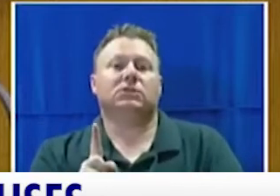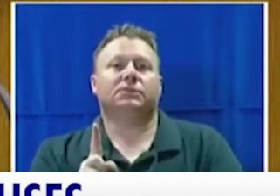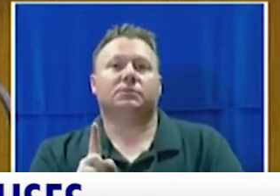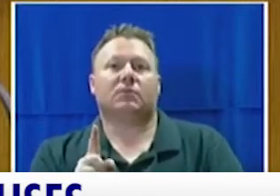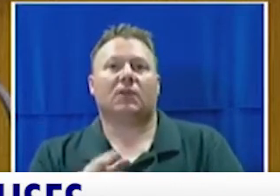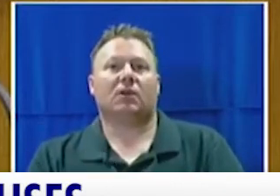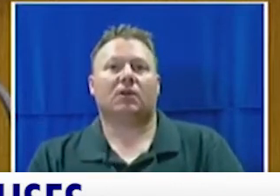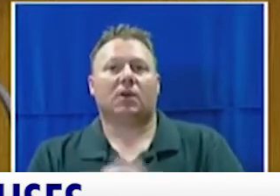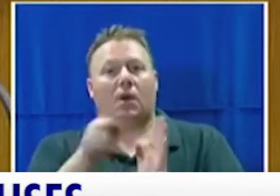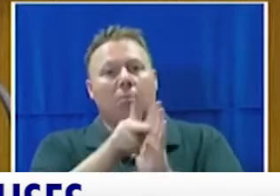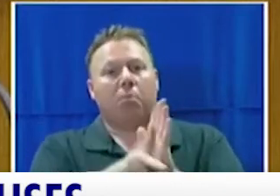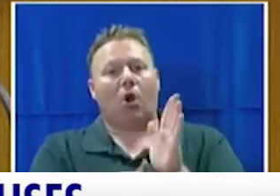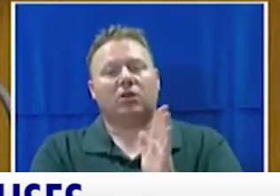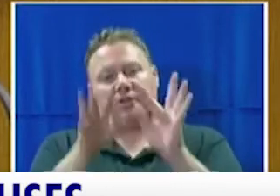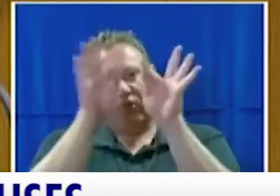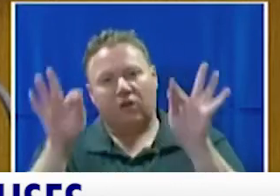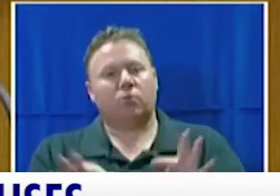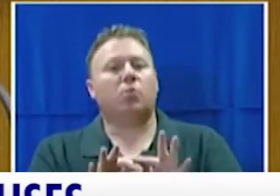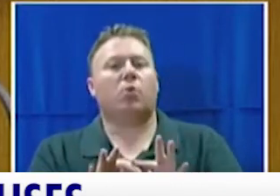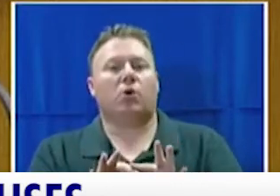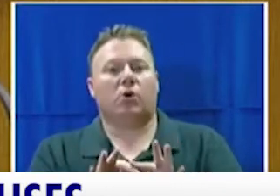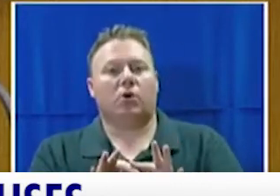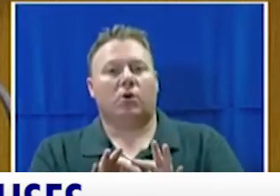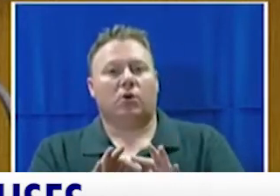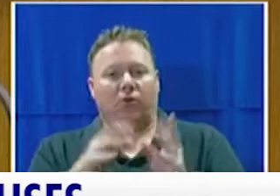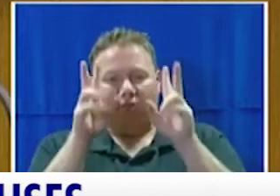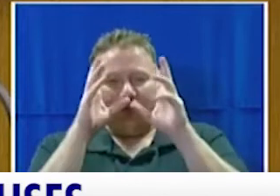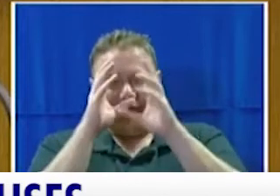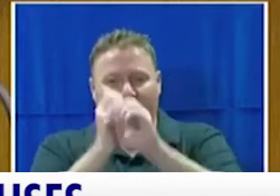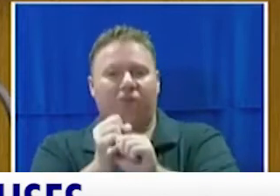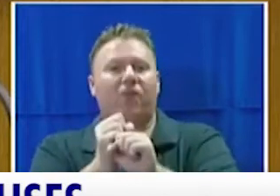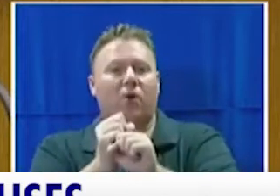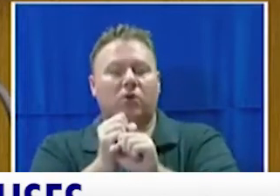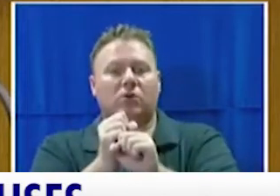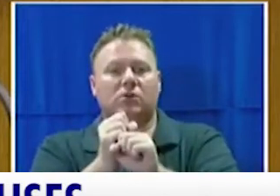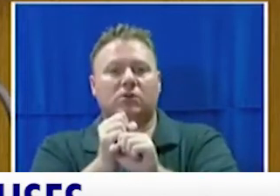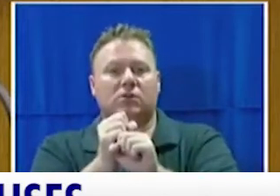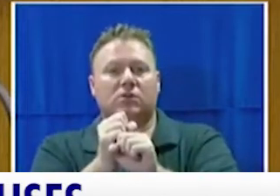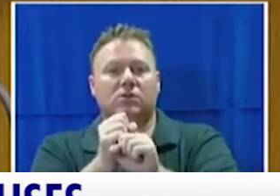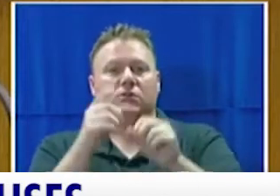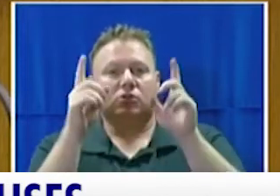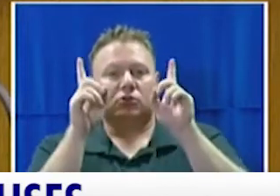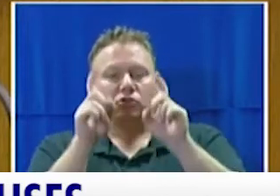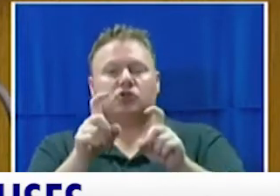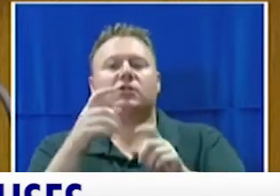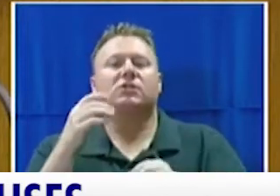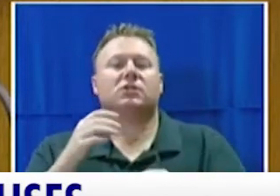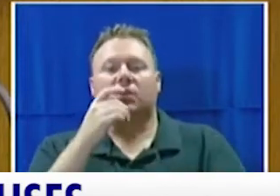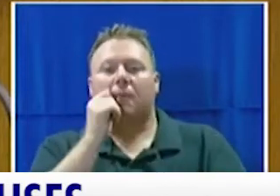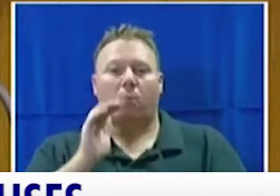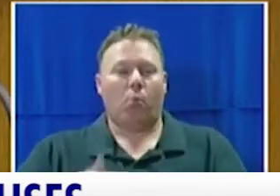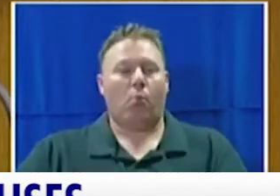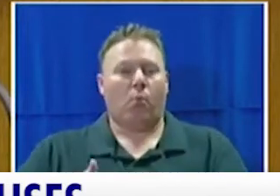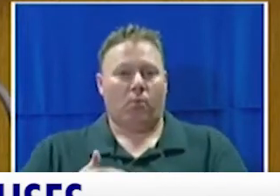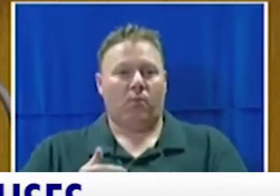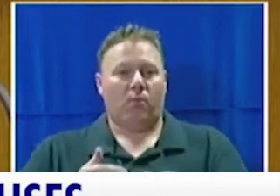the policy framework to enable us to deal more effectively with gender-based and other forms of violence on our campuses.